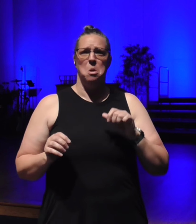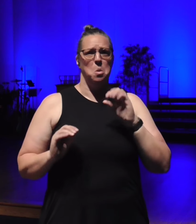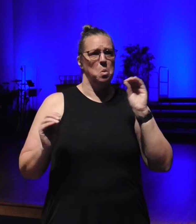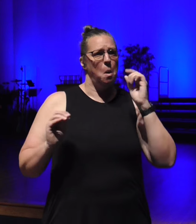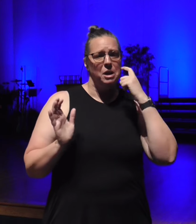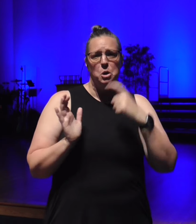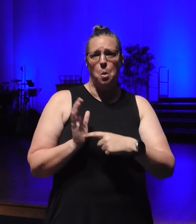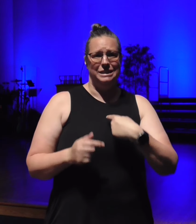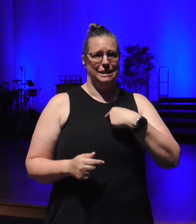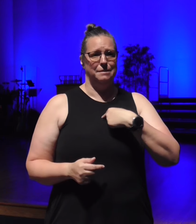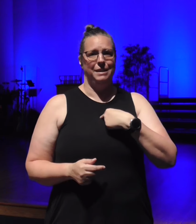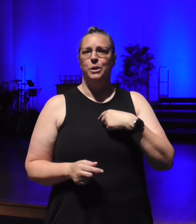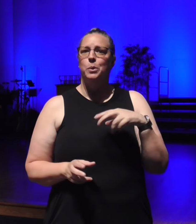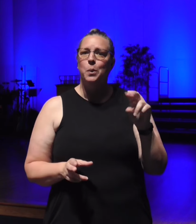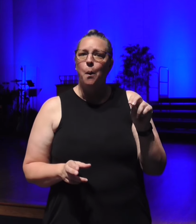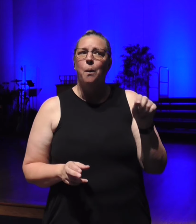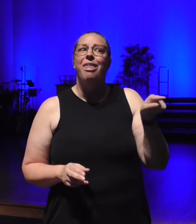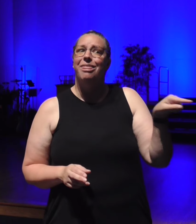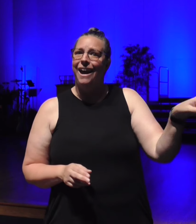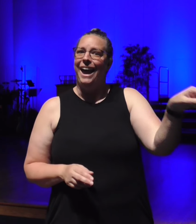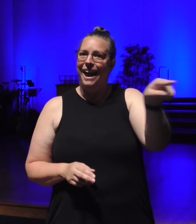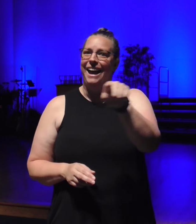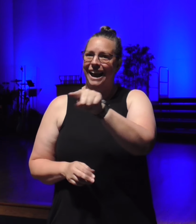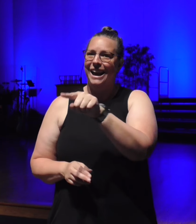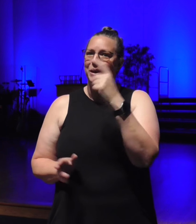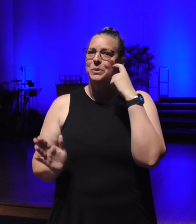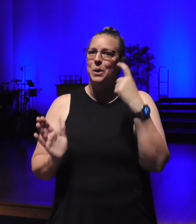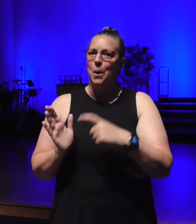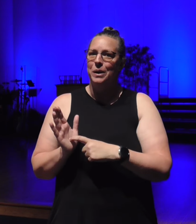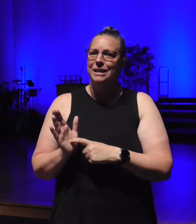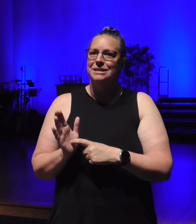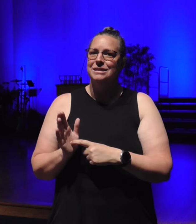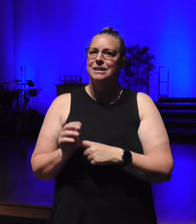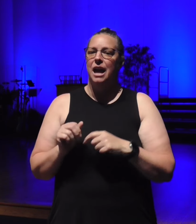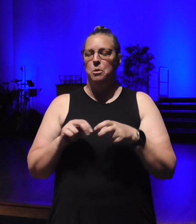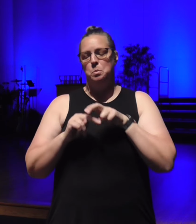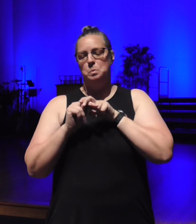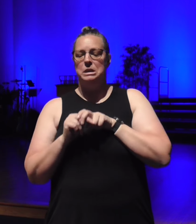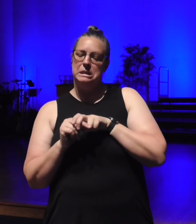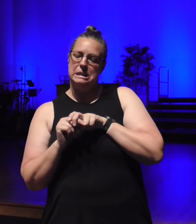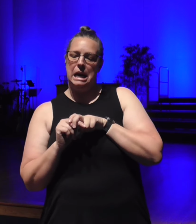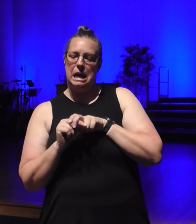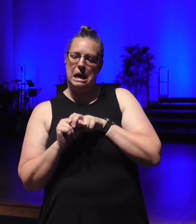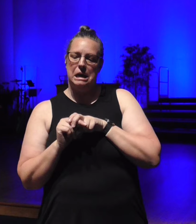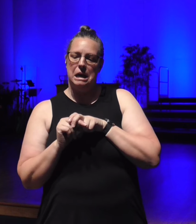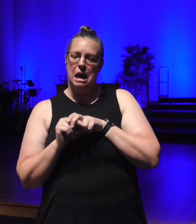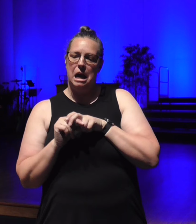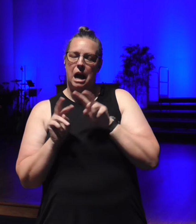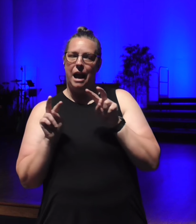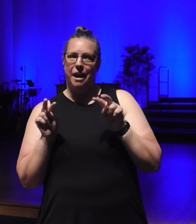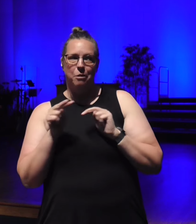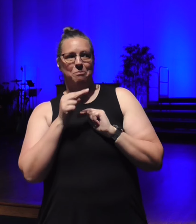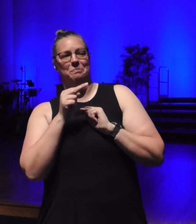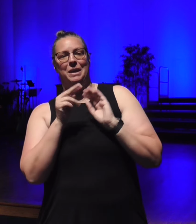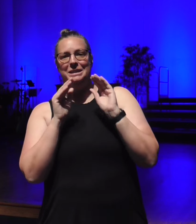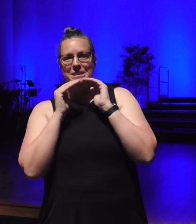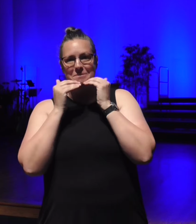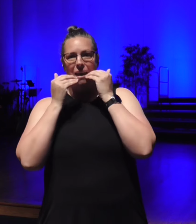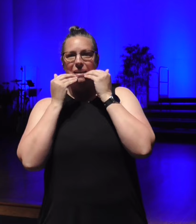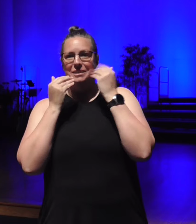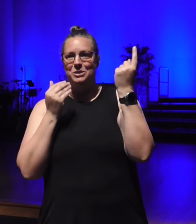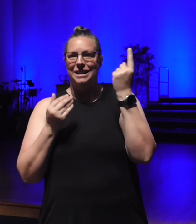it doesn't to the one on the other end of it. That smile across the train, that gift of sharing your art in